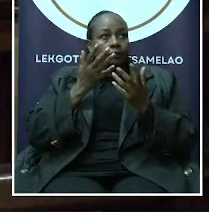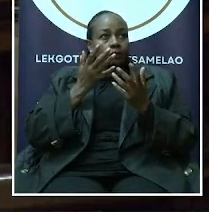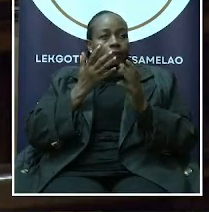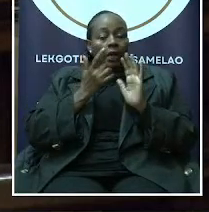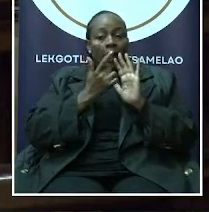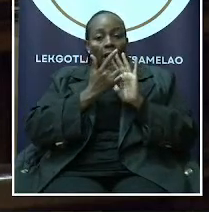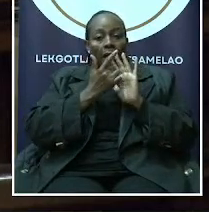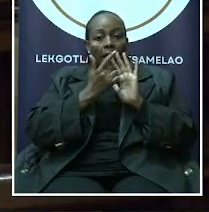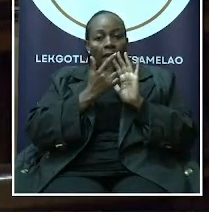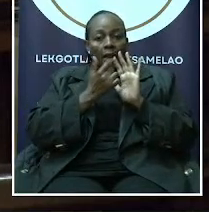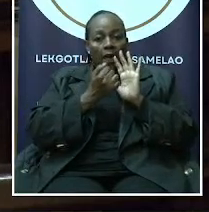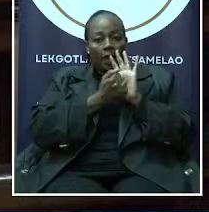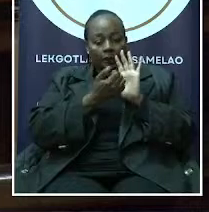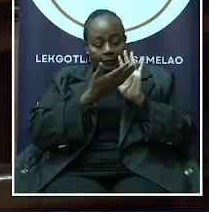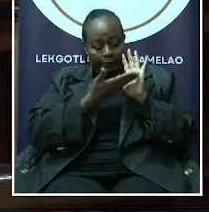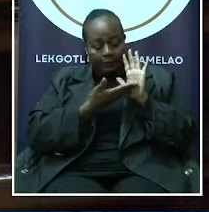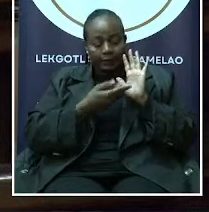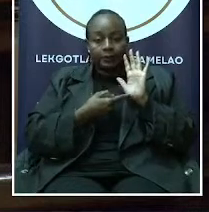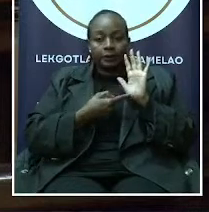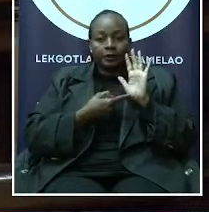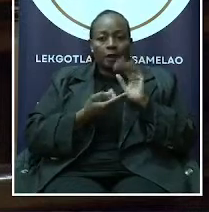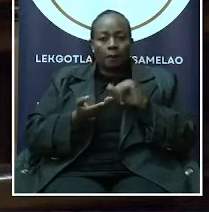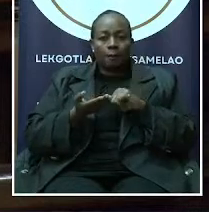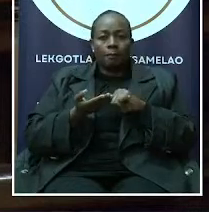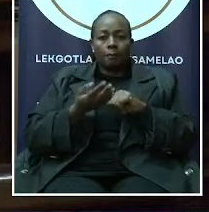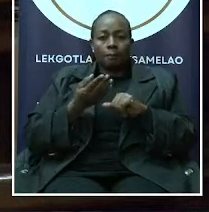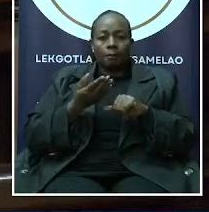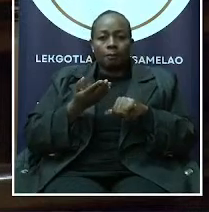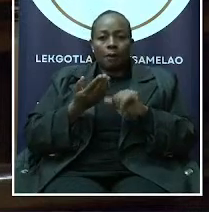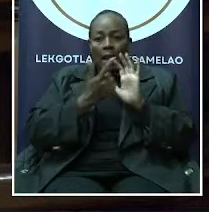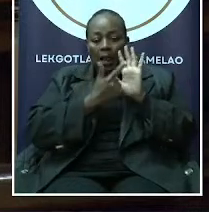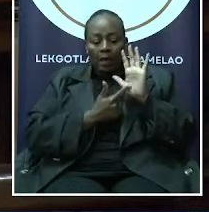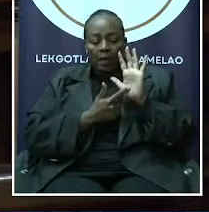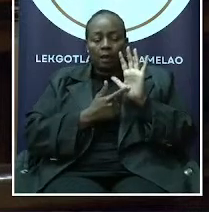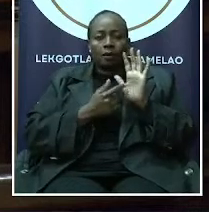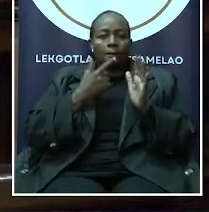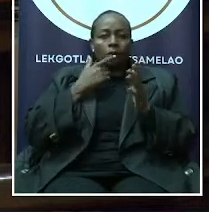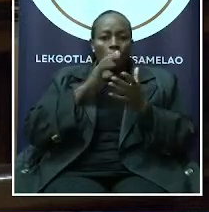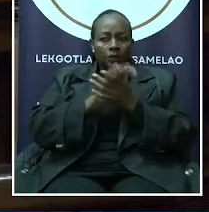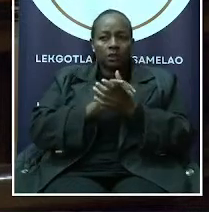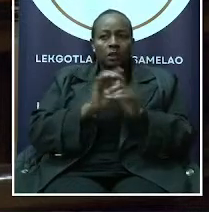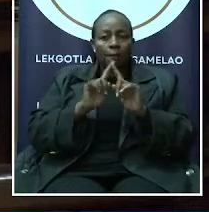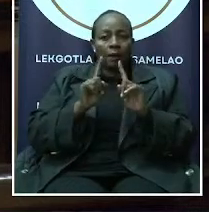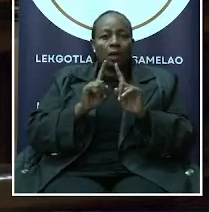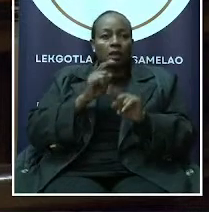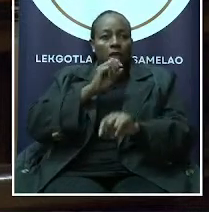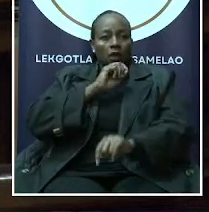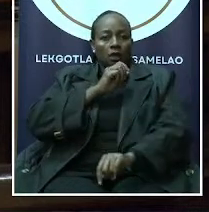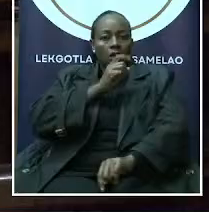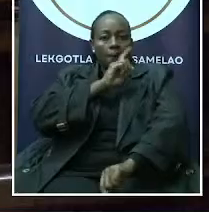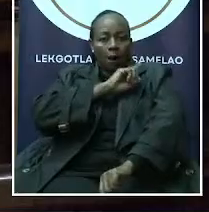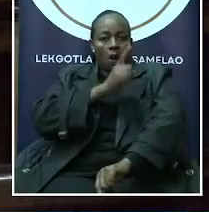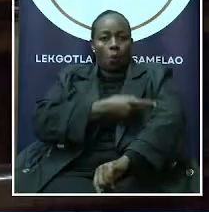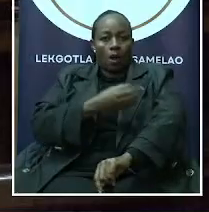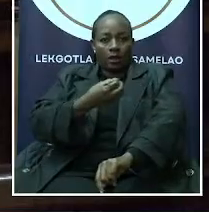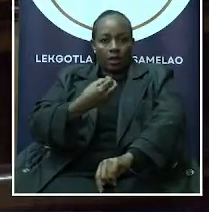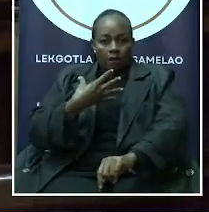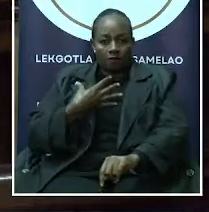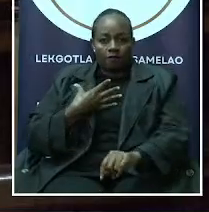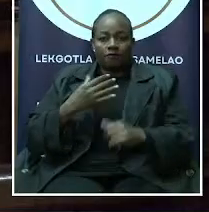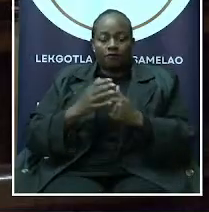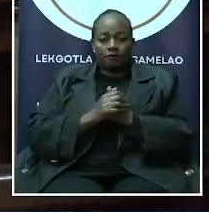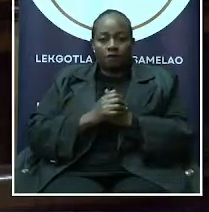legislative innovation gives youth more than promises. It gives them power and protection under law. Thank